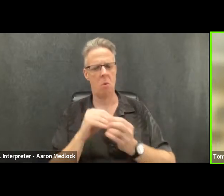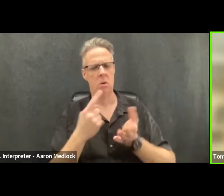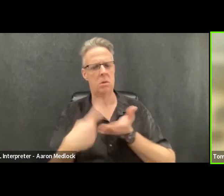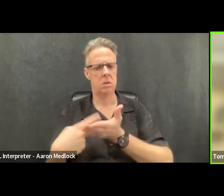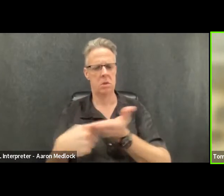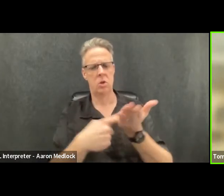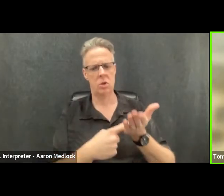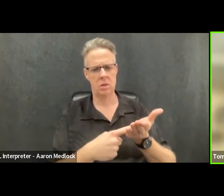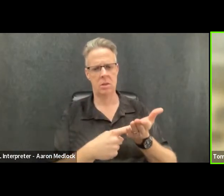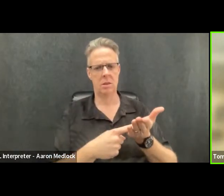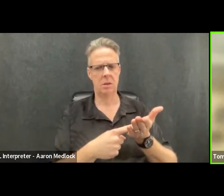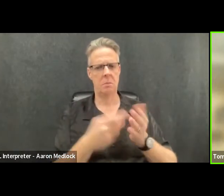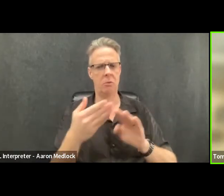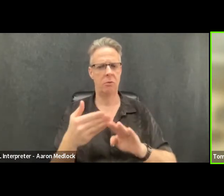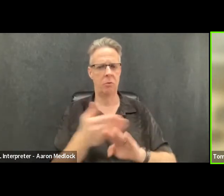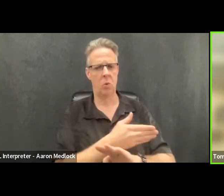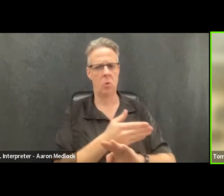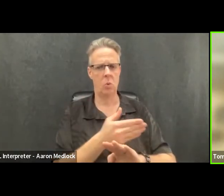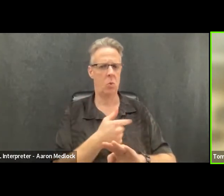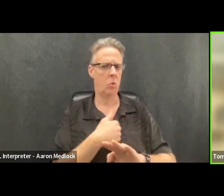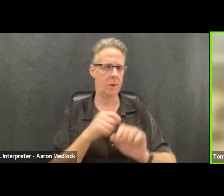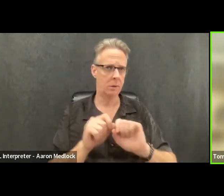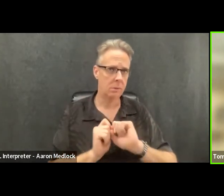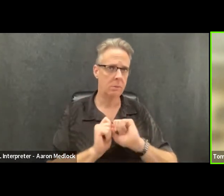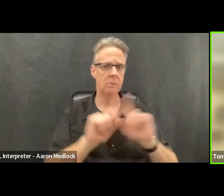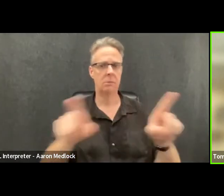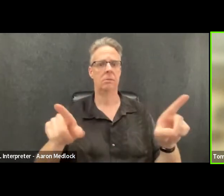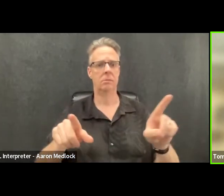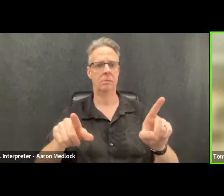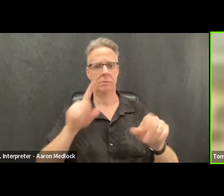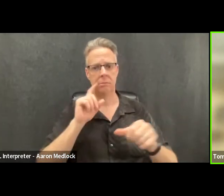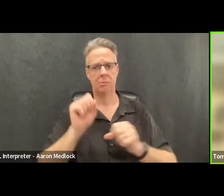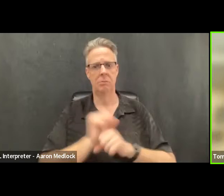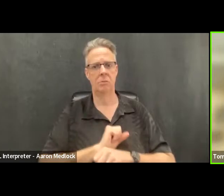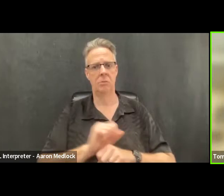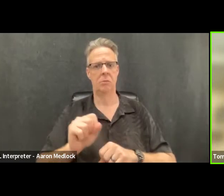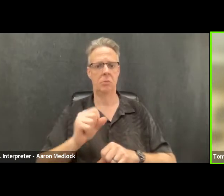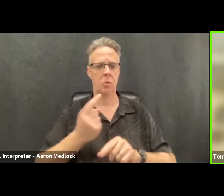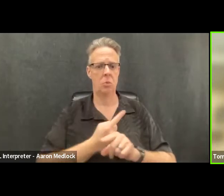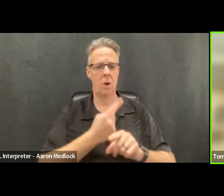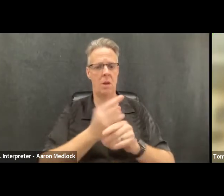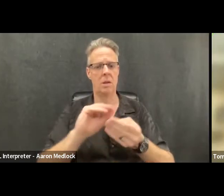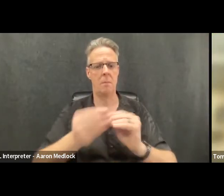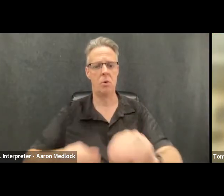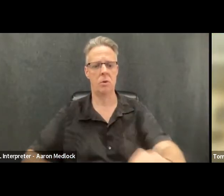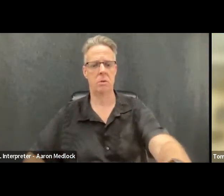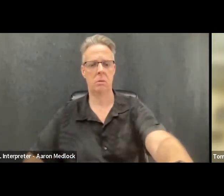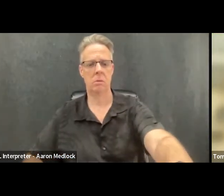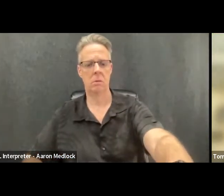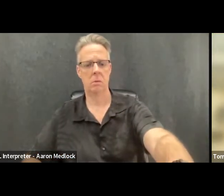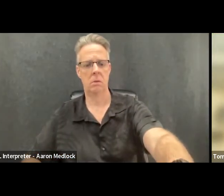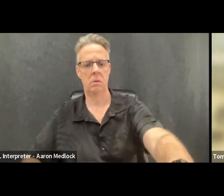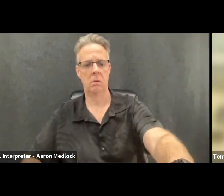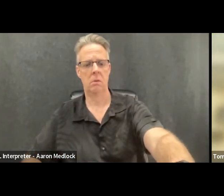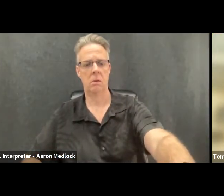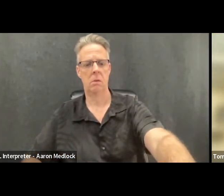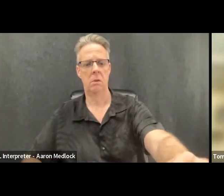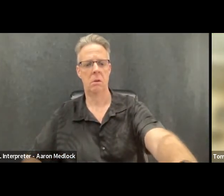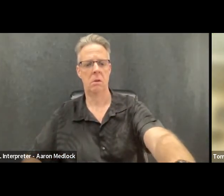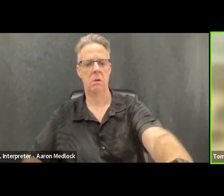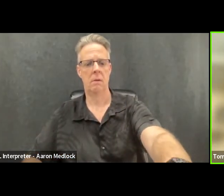about this before we put this out as true and correct. So if I could meet with the